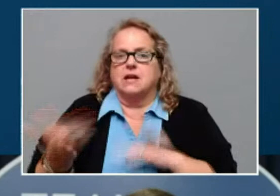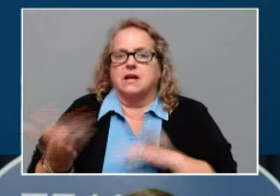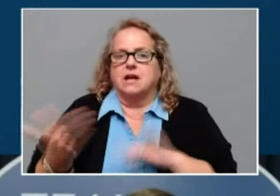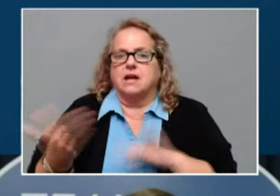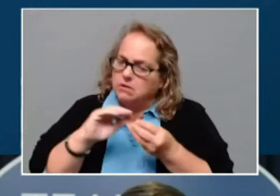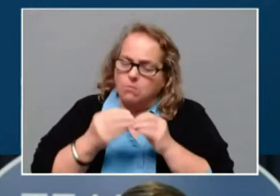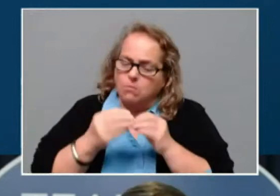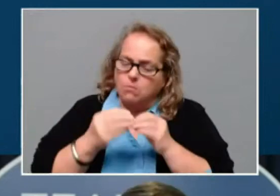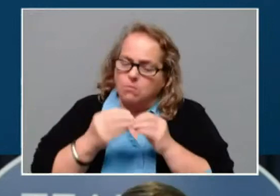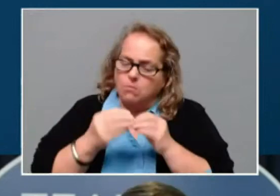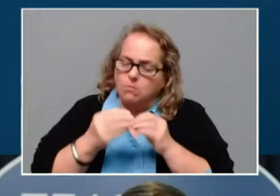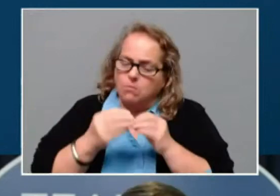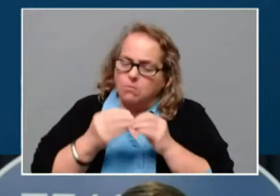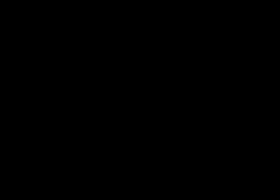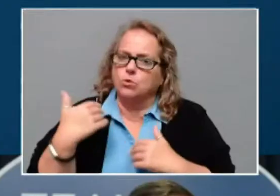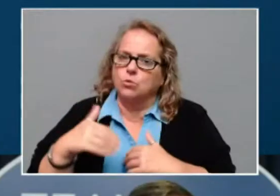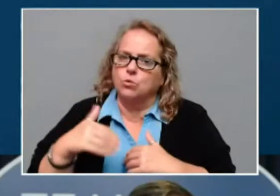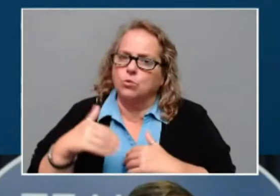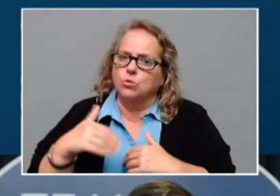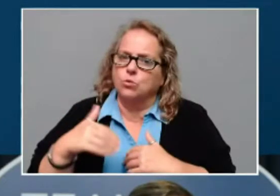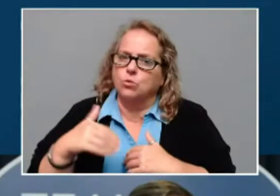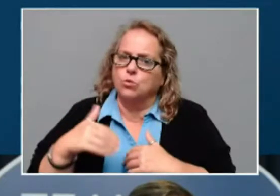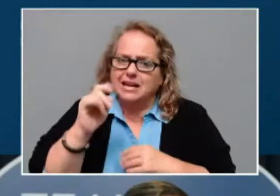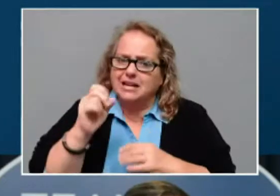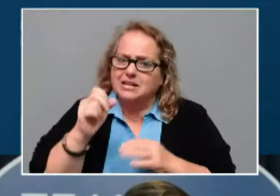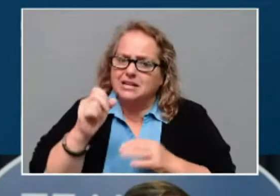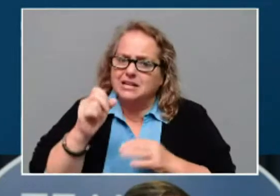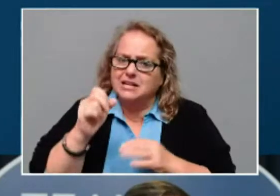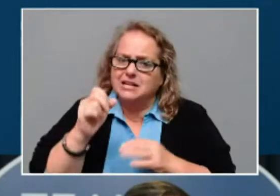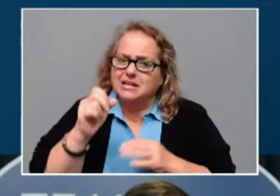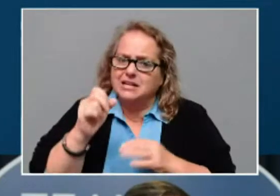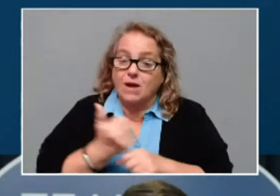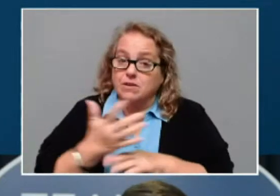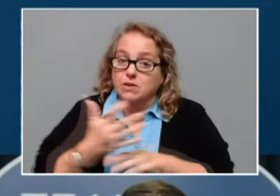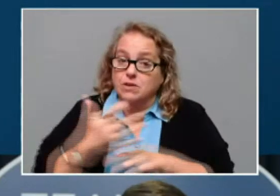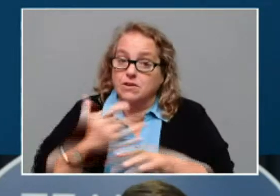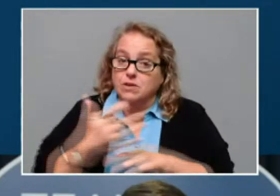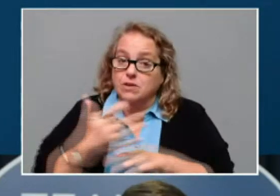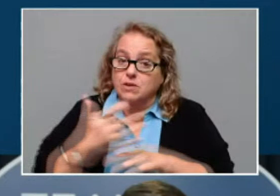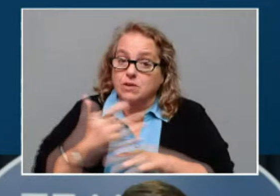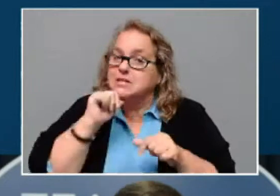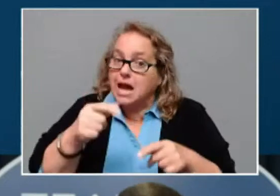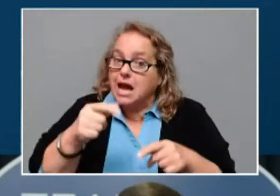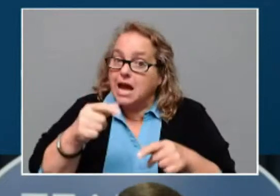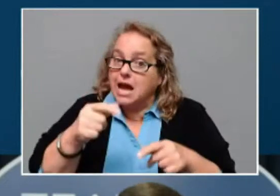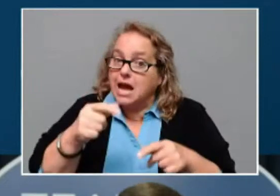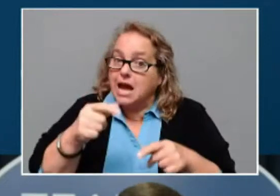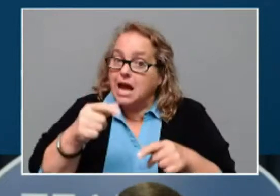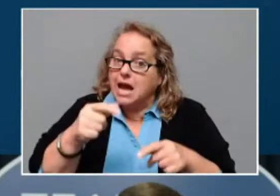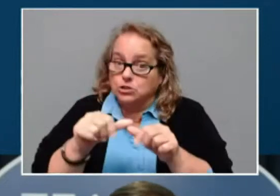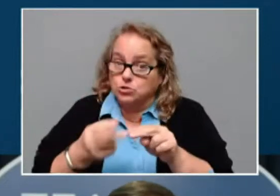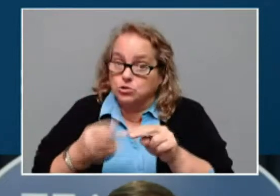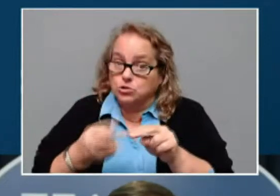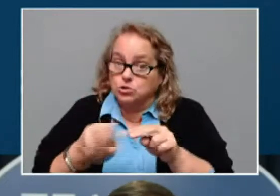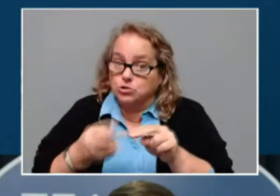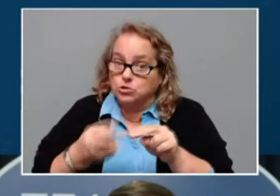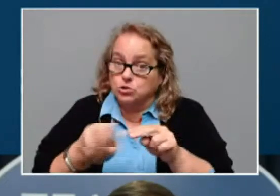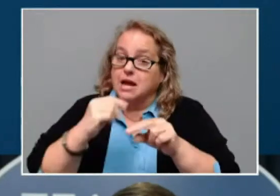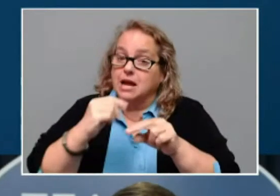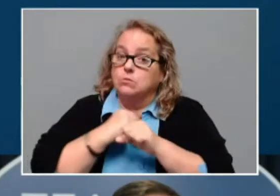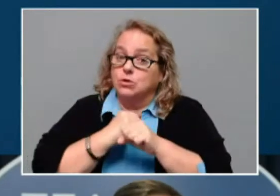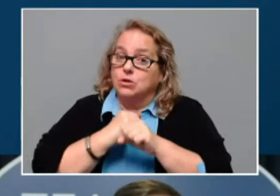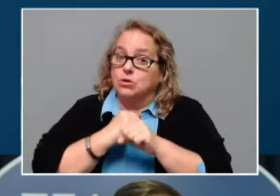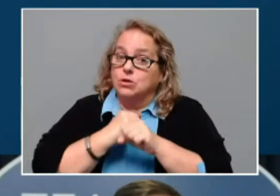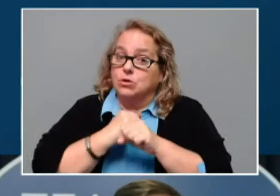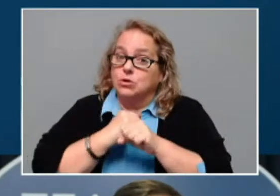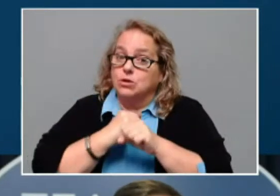it's important that we do everything we can to not let it continue to increase and to protect the people around us. It's also important